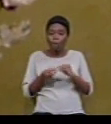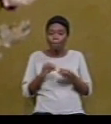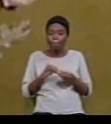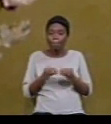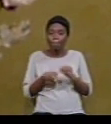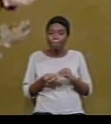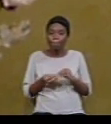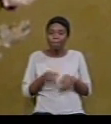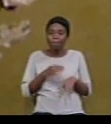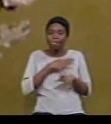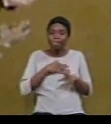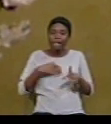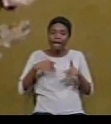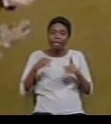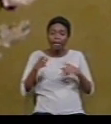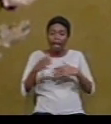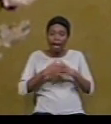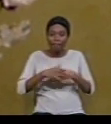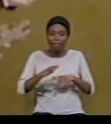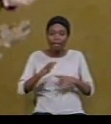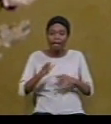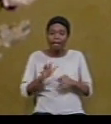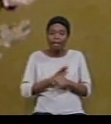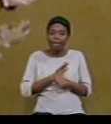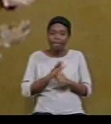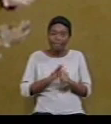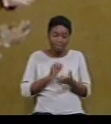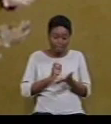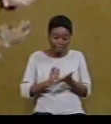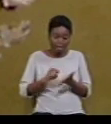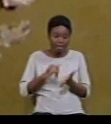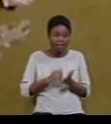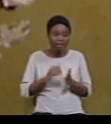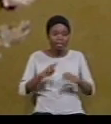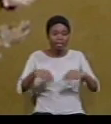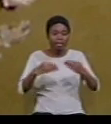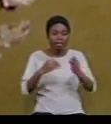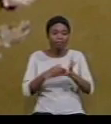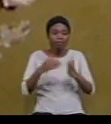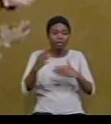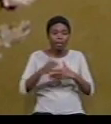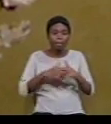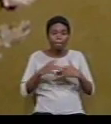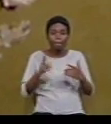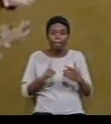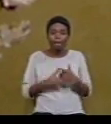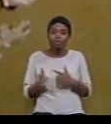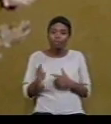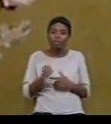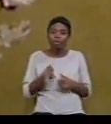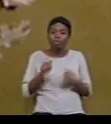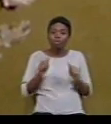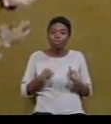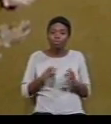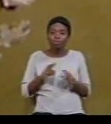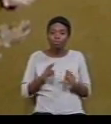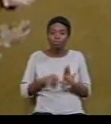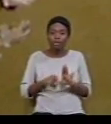As you, after filling it, you give it back to the ushers. You can sit